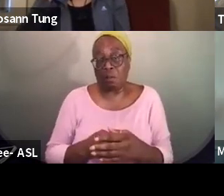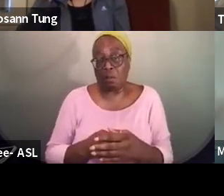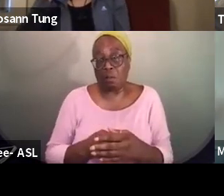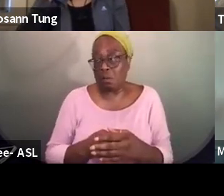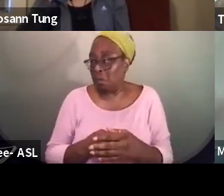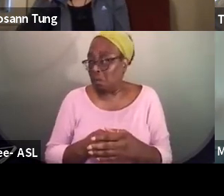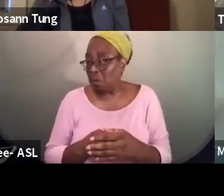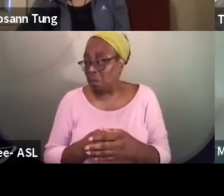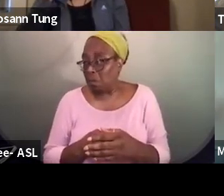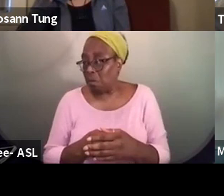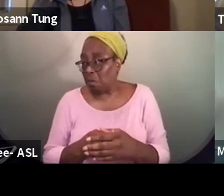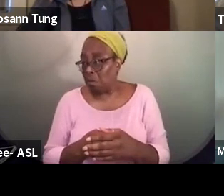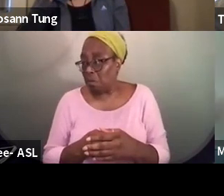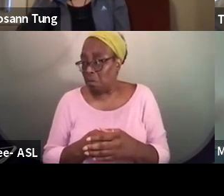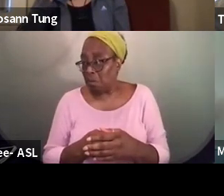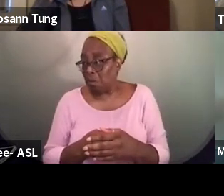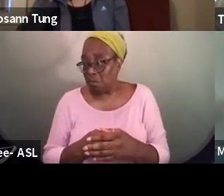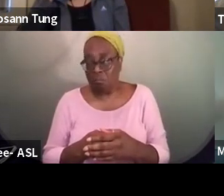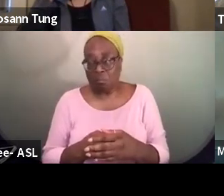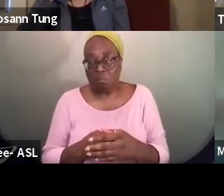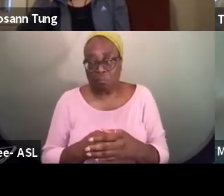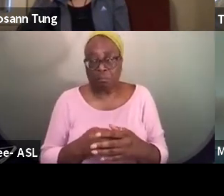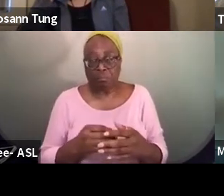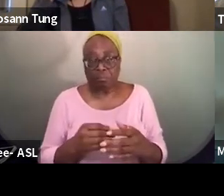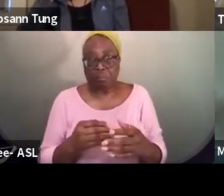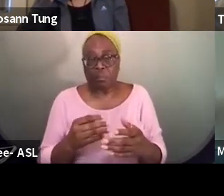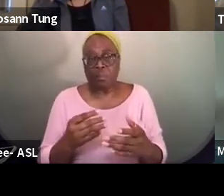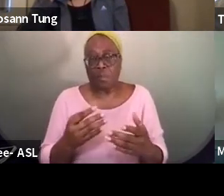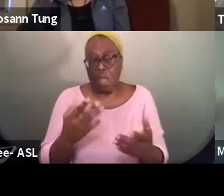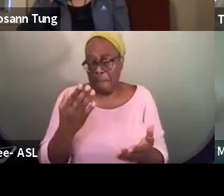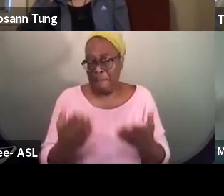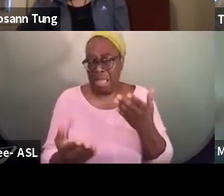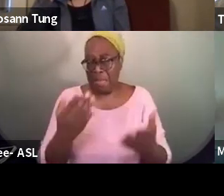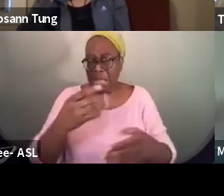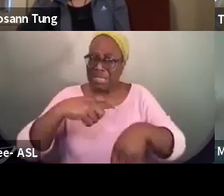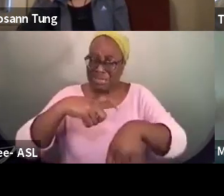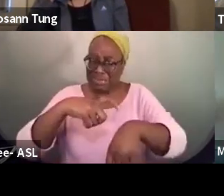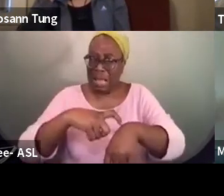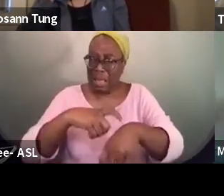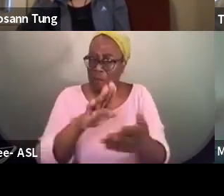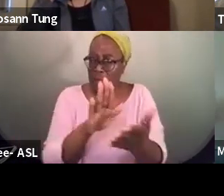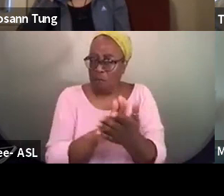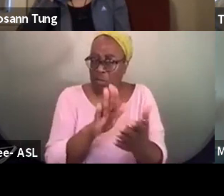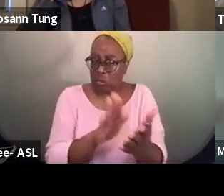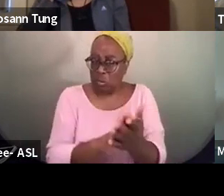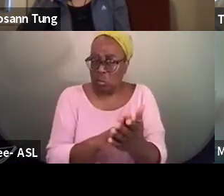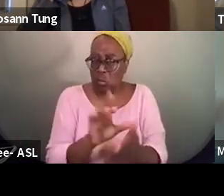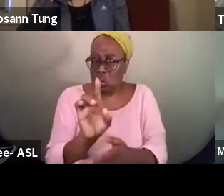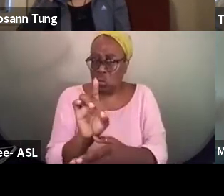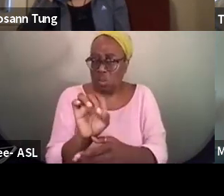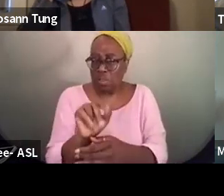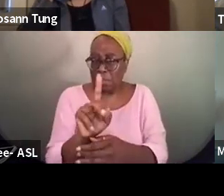reinforce the fact that perhaps it is time for the school department to change the way it grades 5th graders?